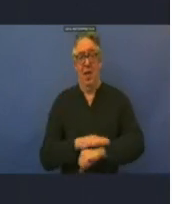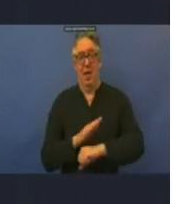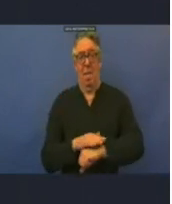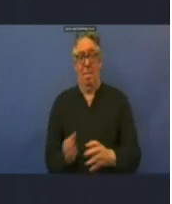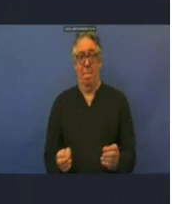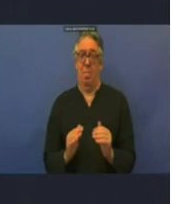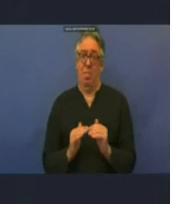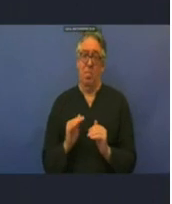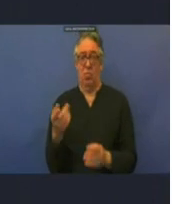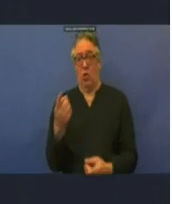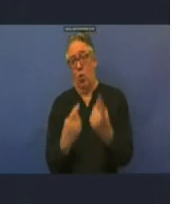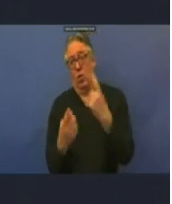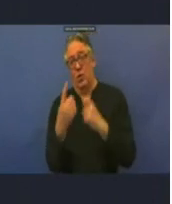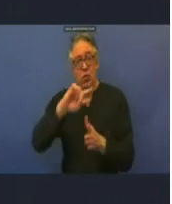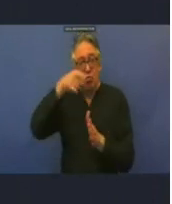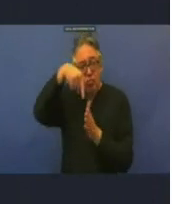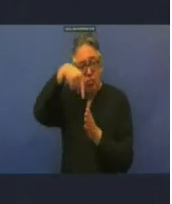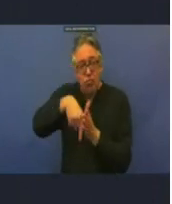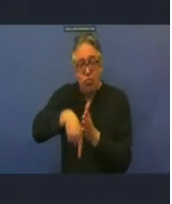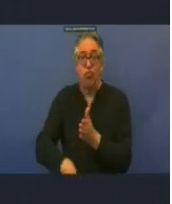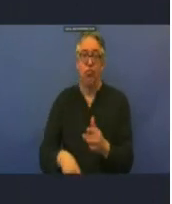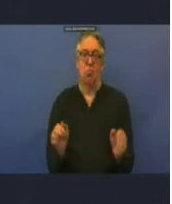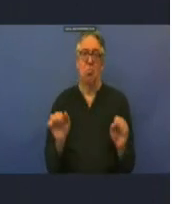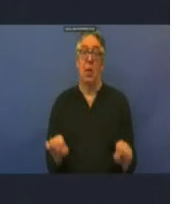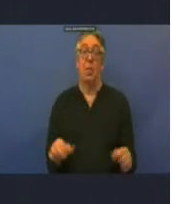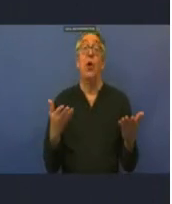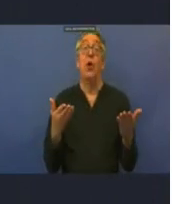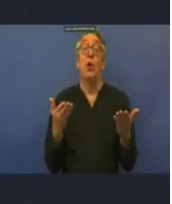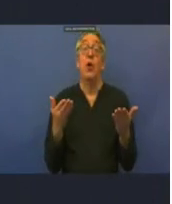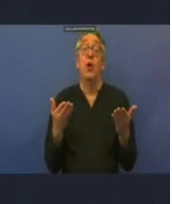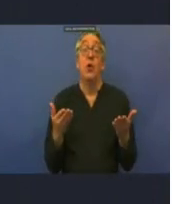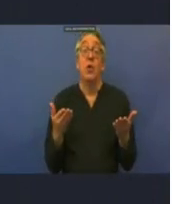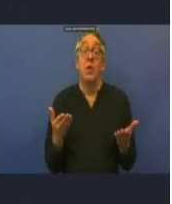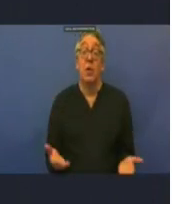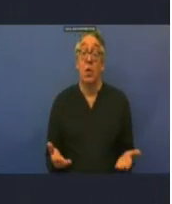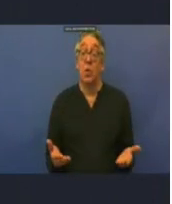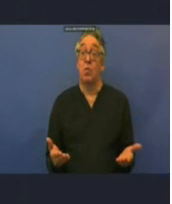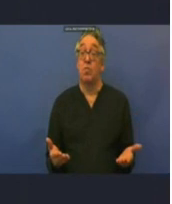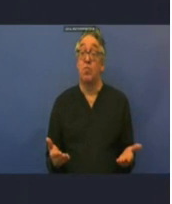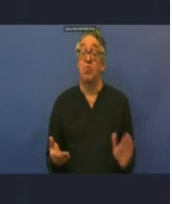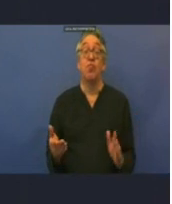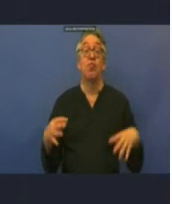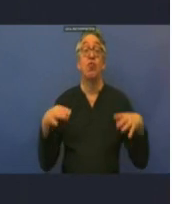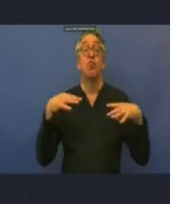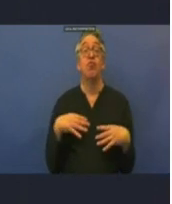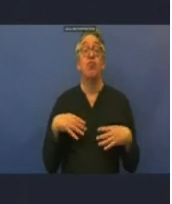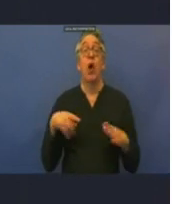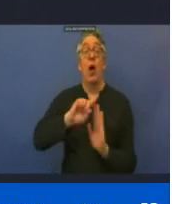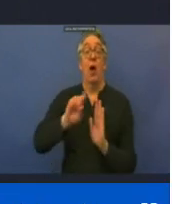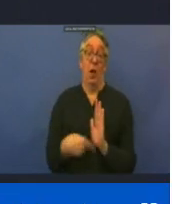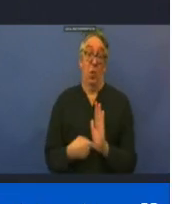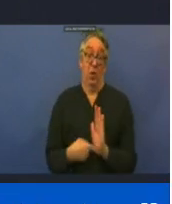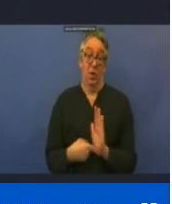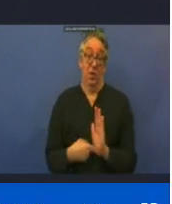go deeper in the discussions. Now we are just going to make a half an hour break, and we